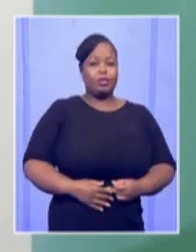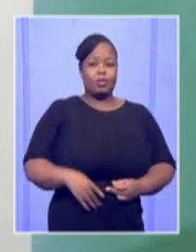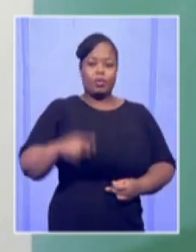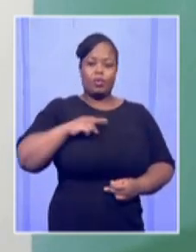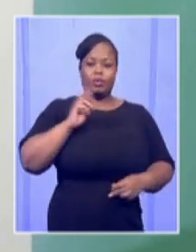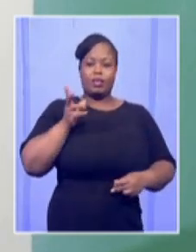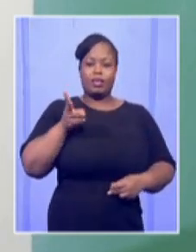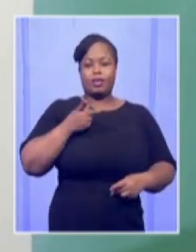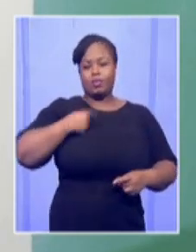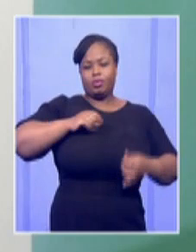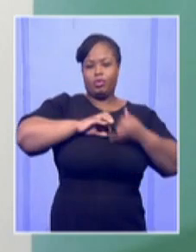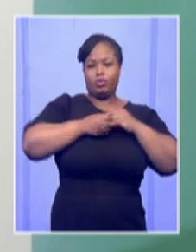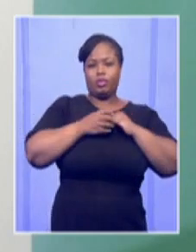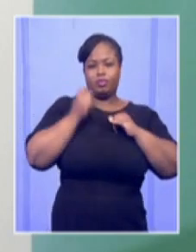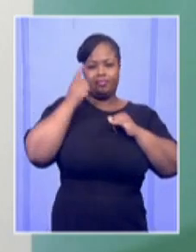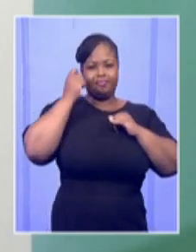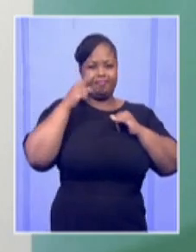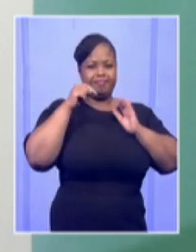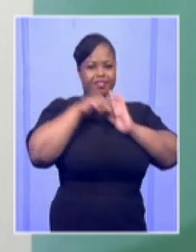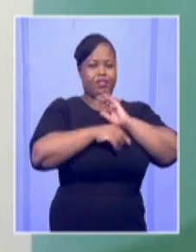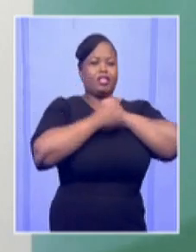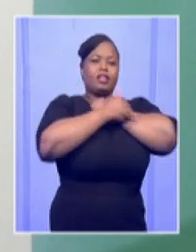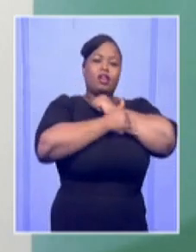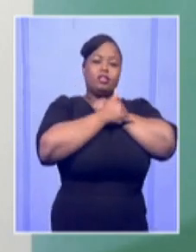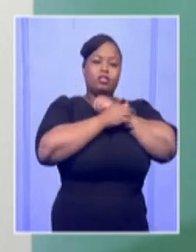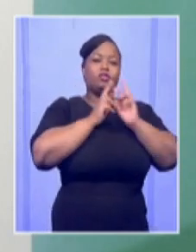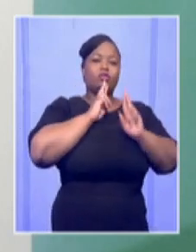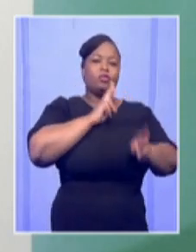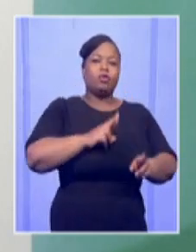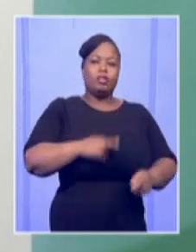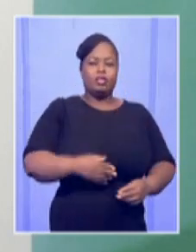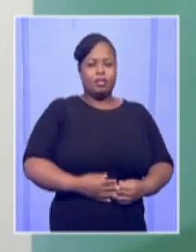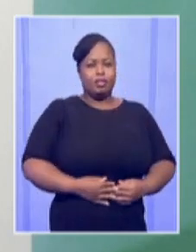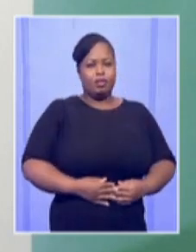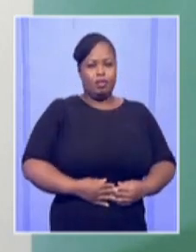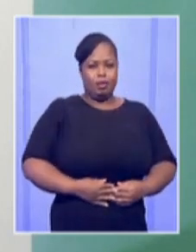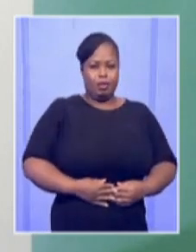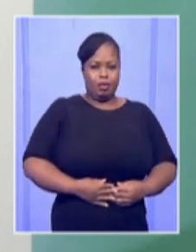pandemic in the country. So the report will also go into